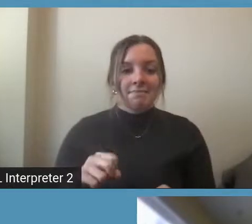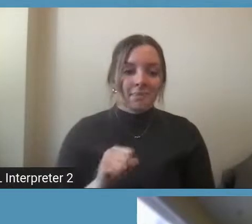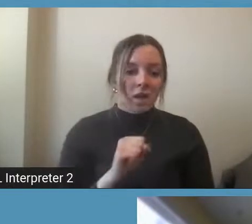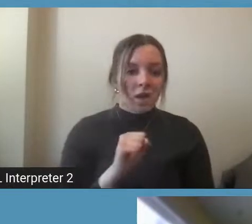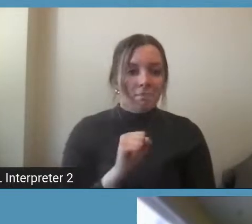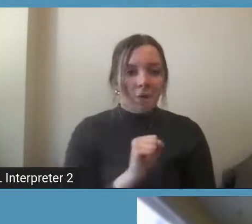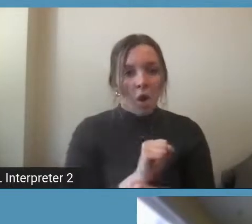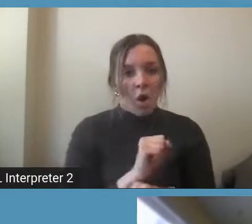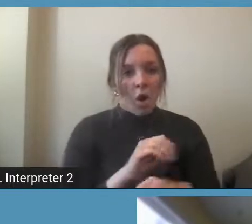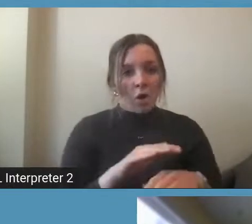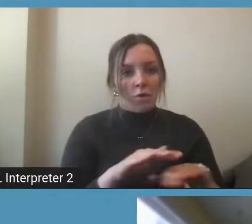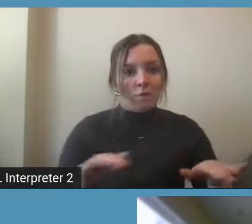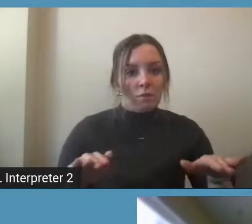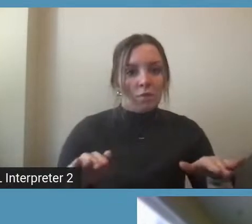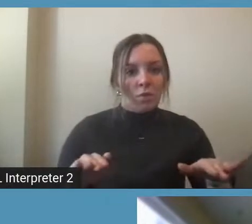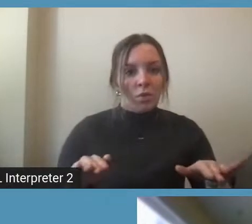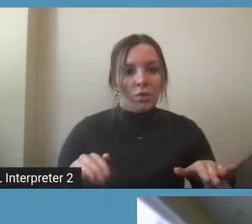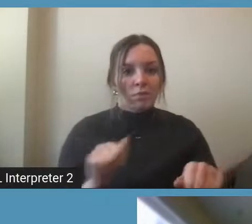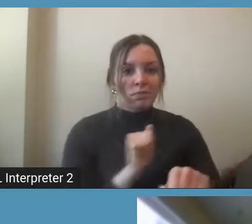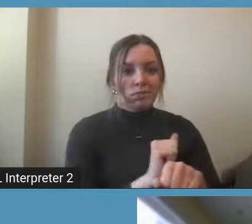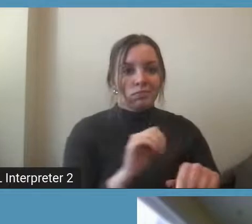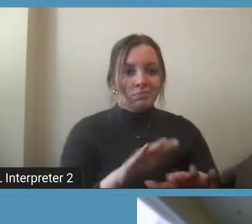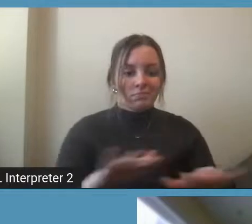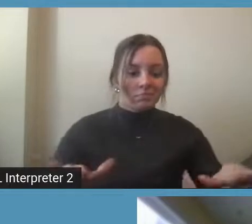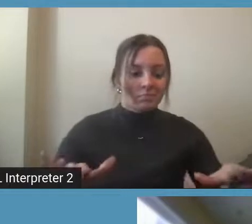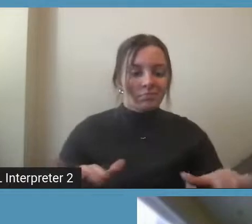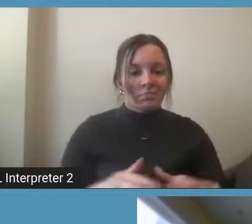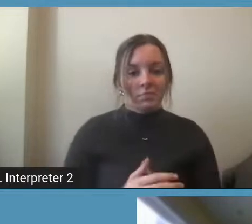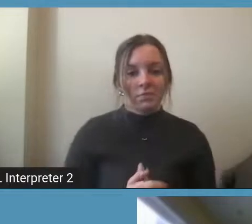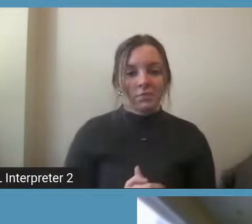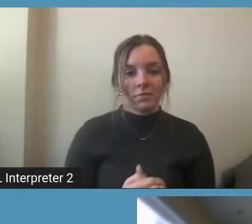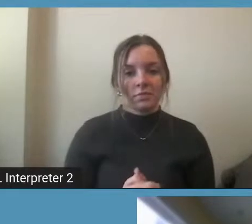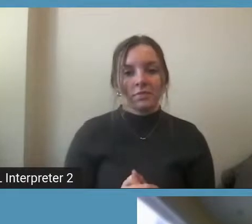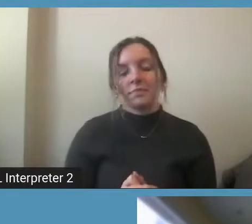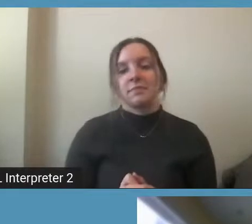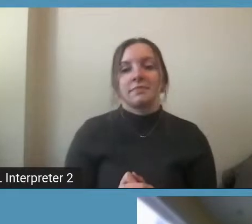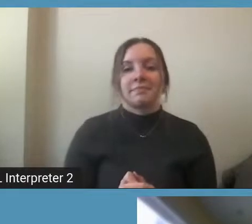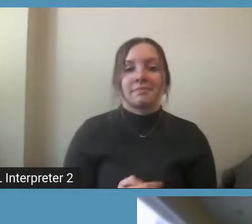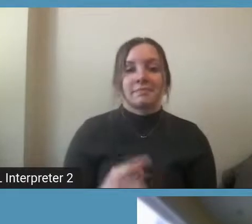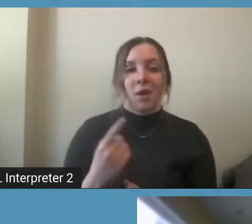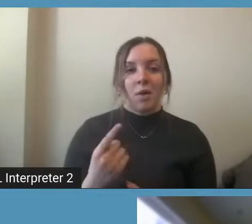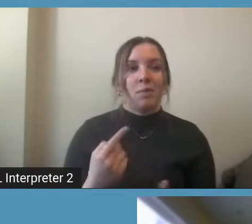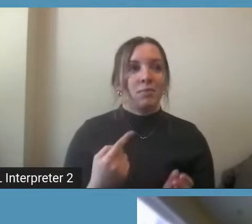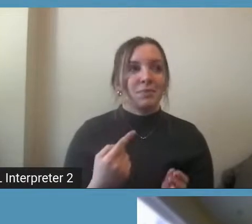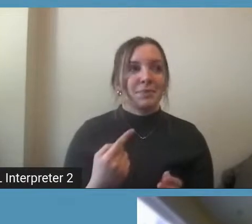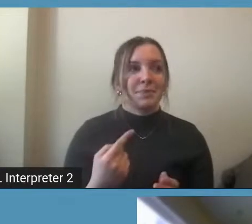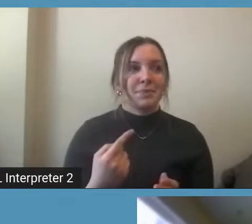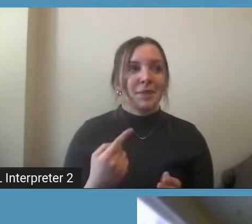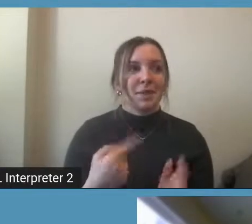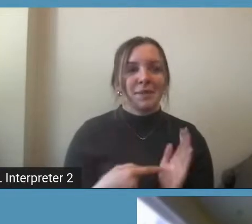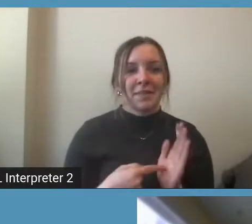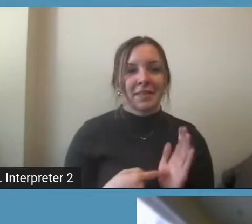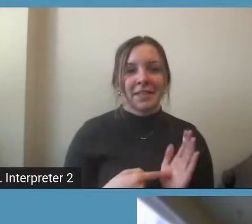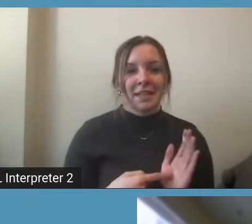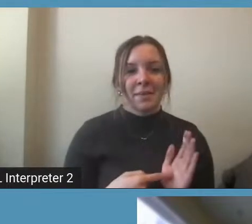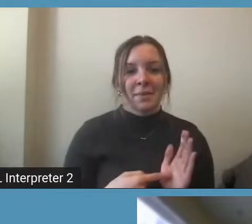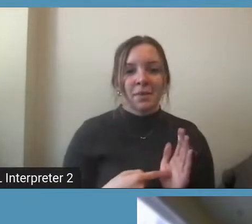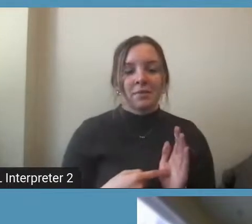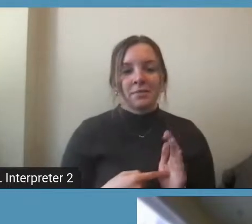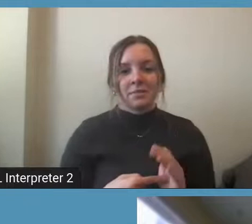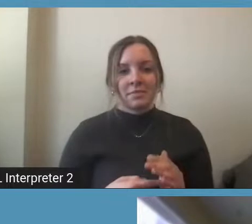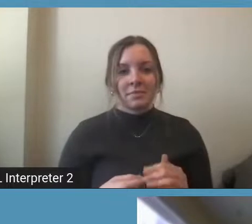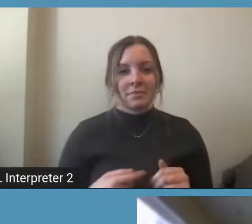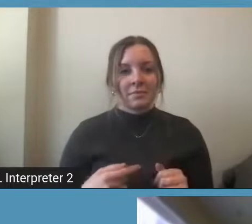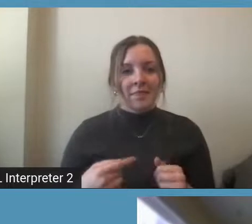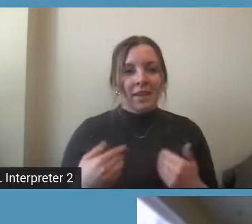were doing high-end work, and the train would drive by and you could see it in the data, or a truck would drive by and you